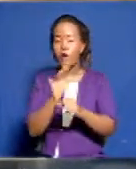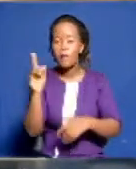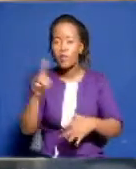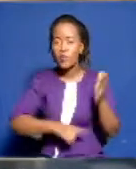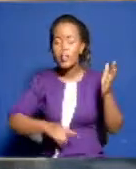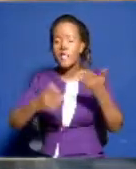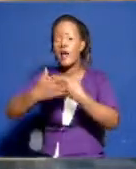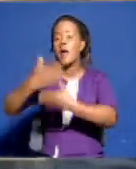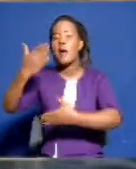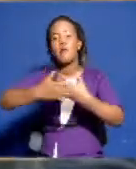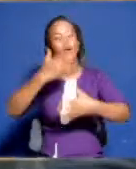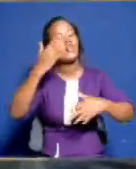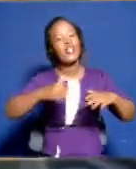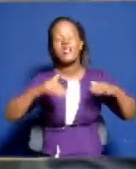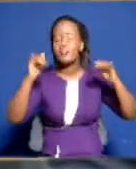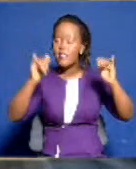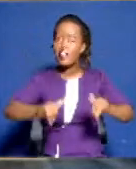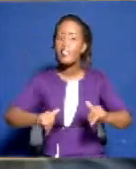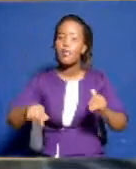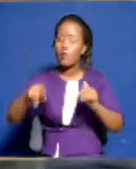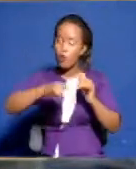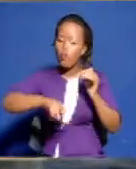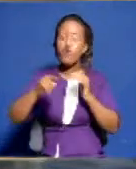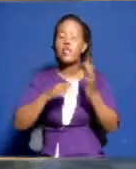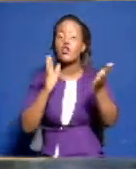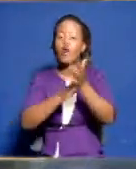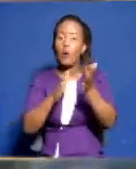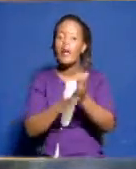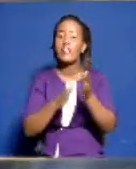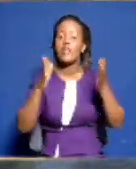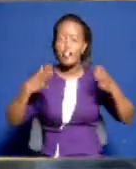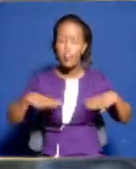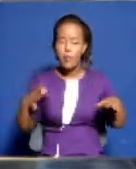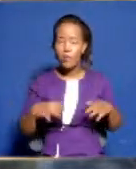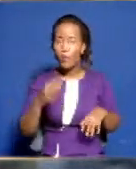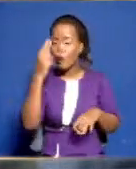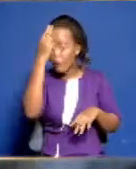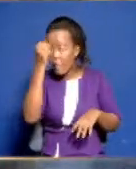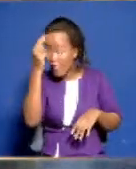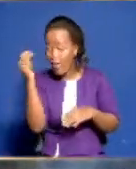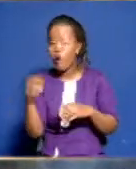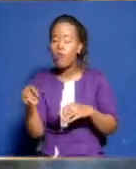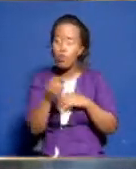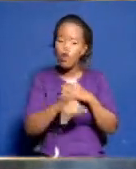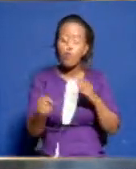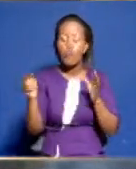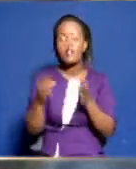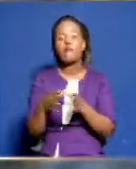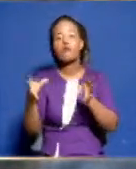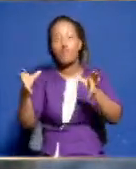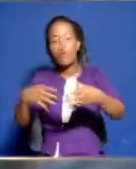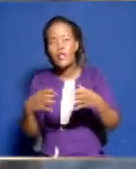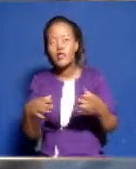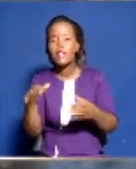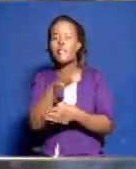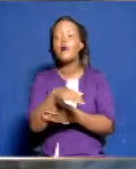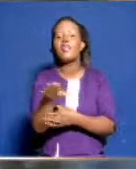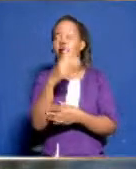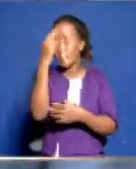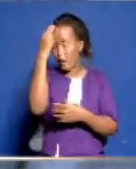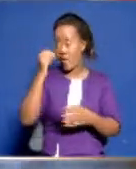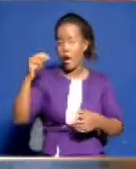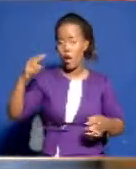inakaa vile tulipendekeza sisi wenyewe kama wananchi wa Narok, kama jamii ya area hii ya Narok